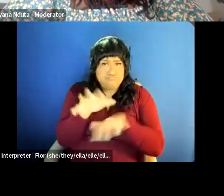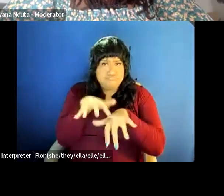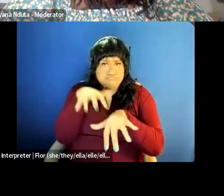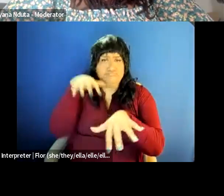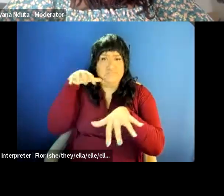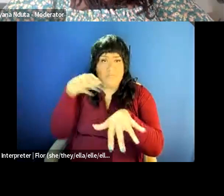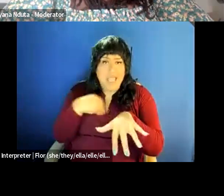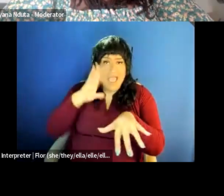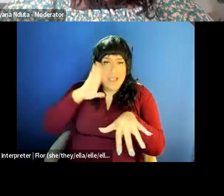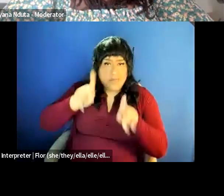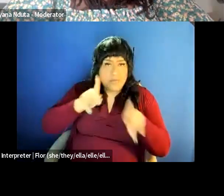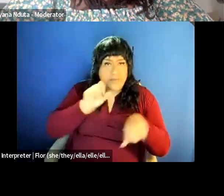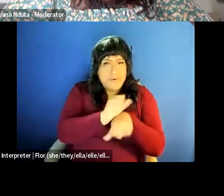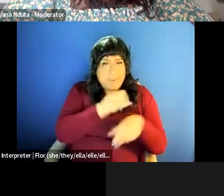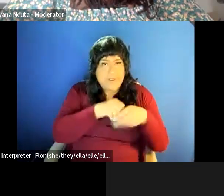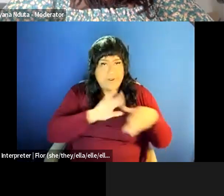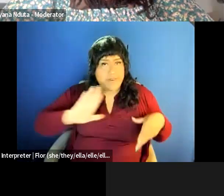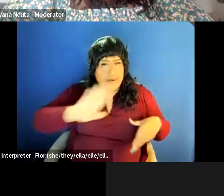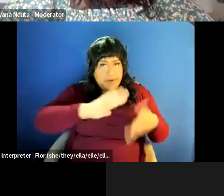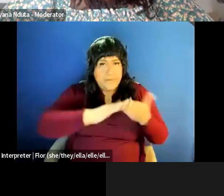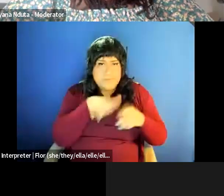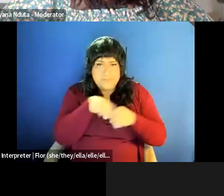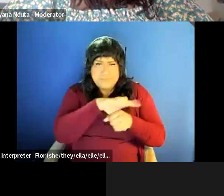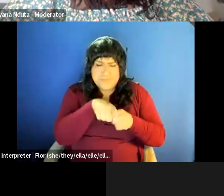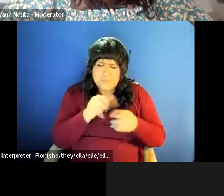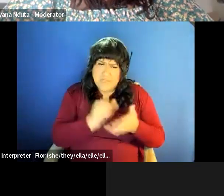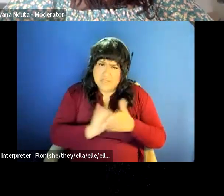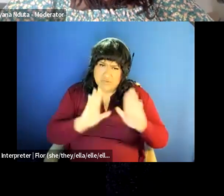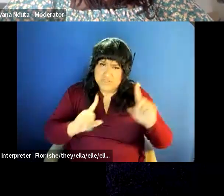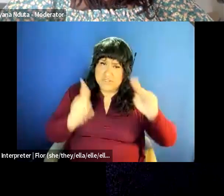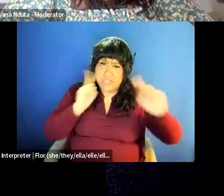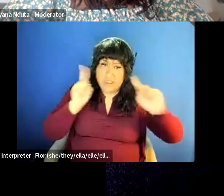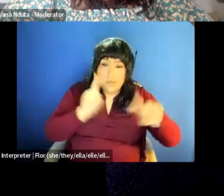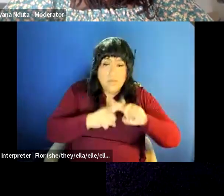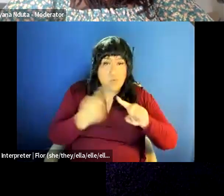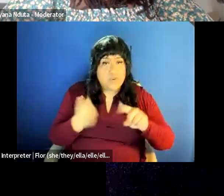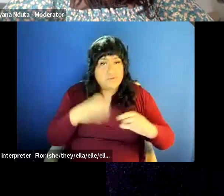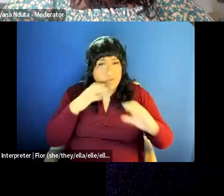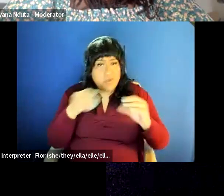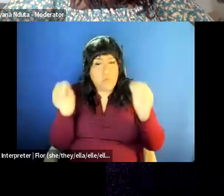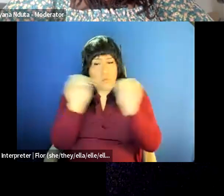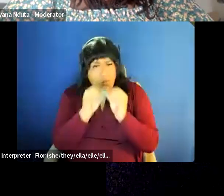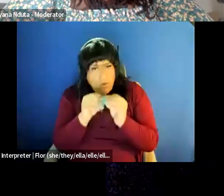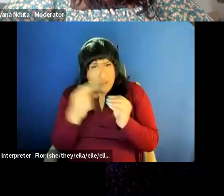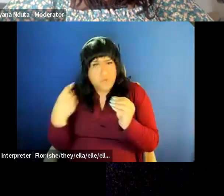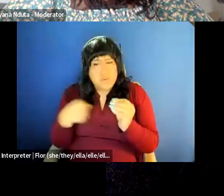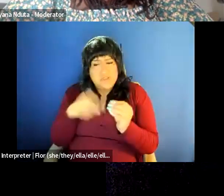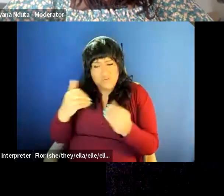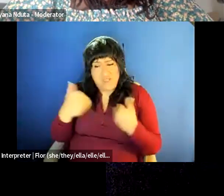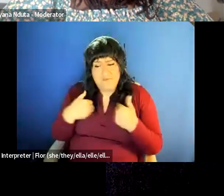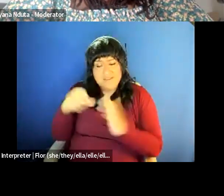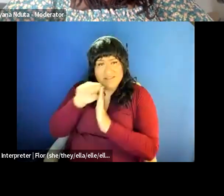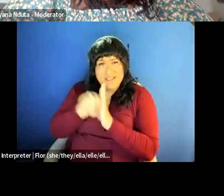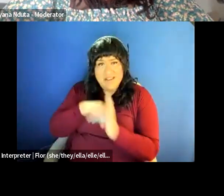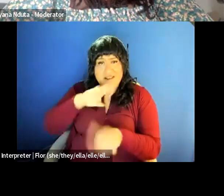in their communities, and that's great to hear. I mean, but, you know, we got to communicate more, and there needs to be state and national